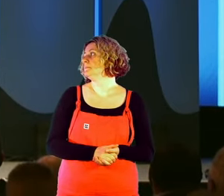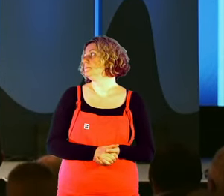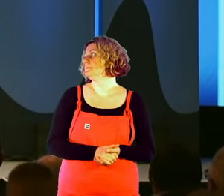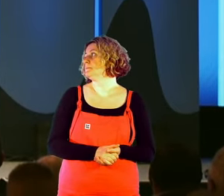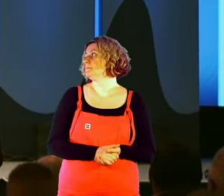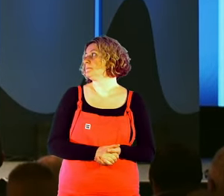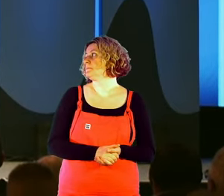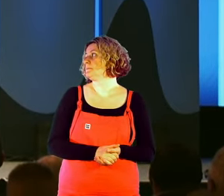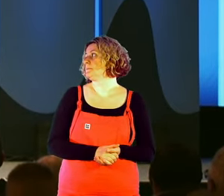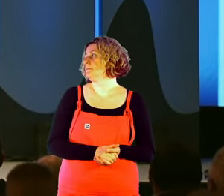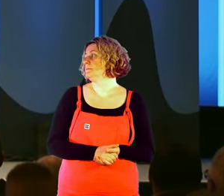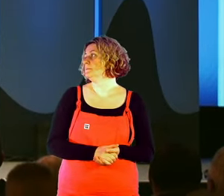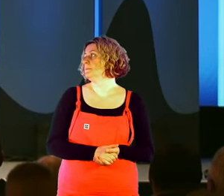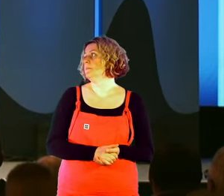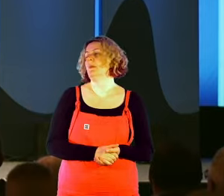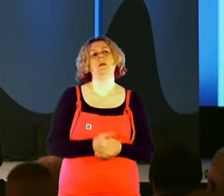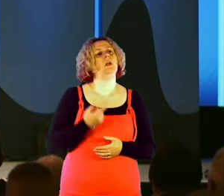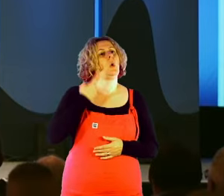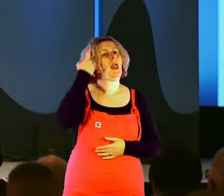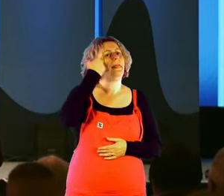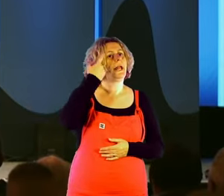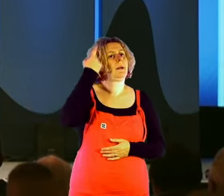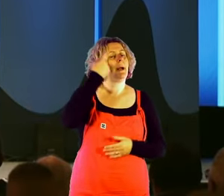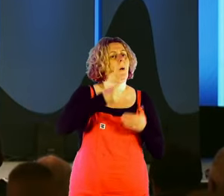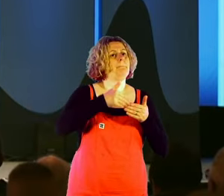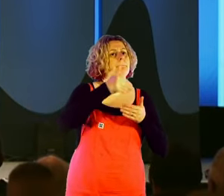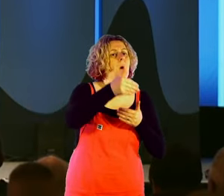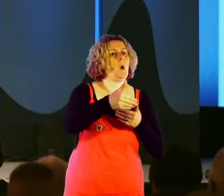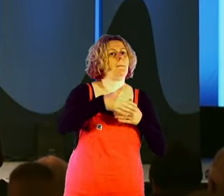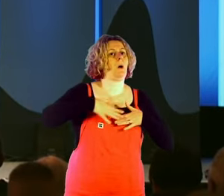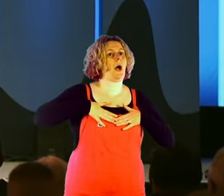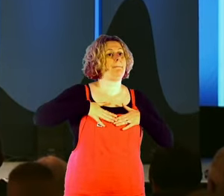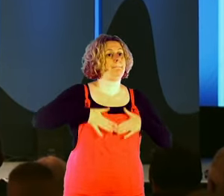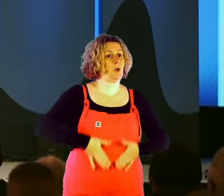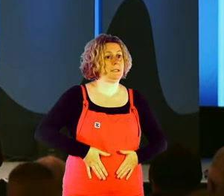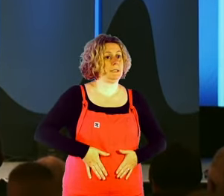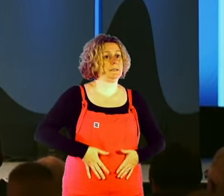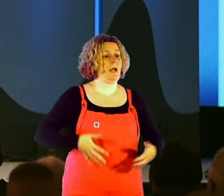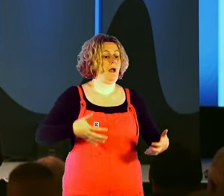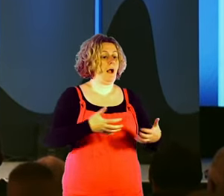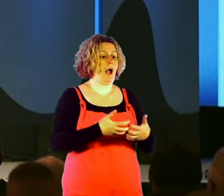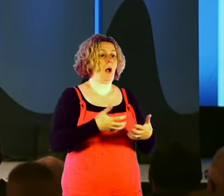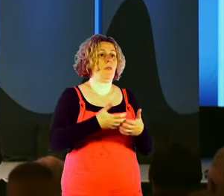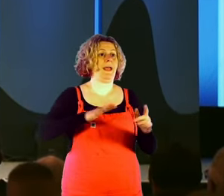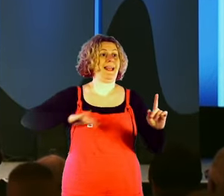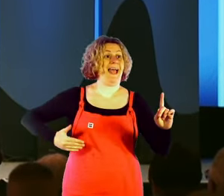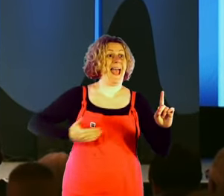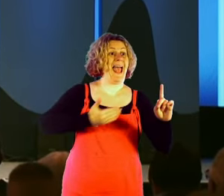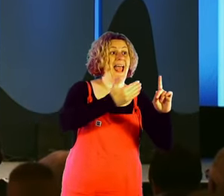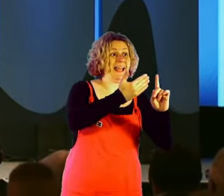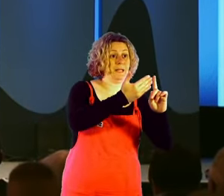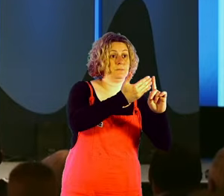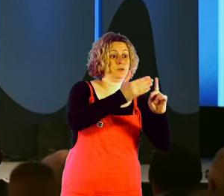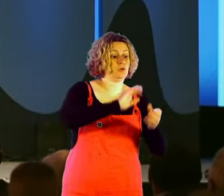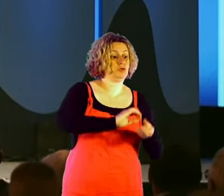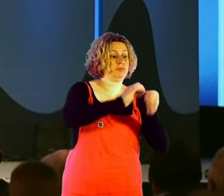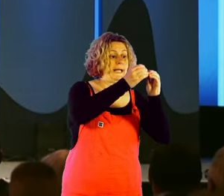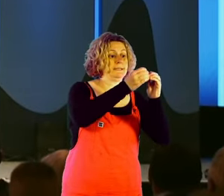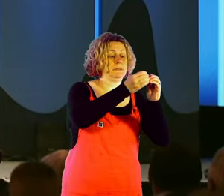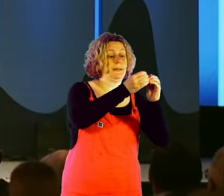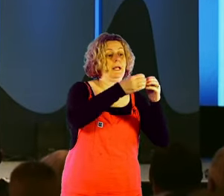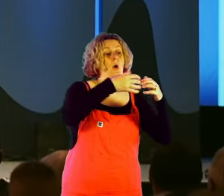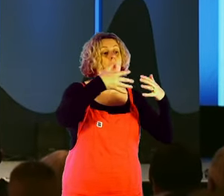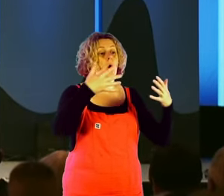physical bodies, how they were made to be and how they are in our broken world, we are going to be thinking about that in a lot more detail on Thursday